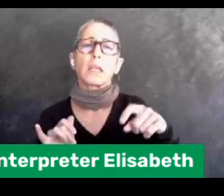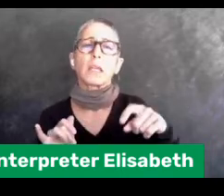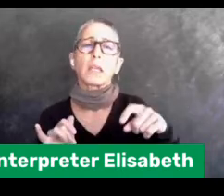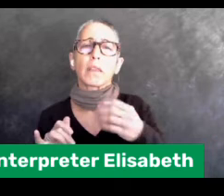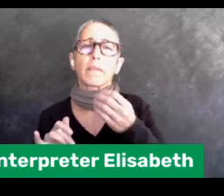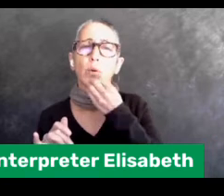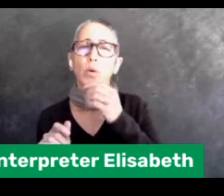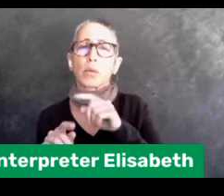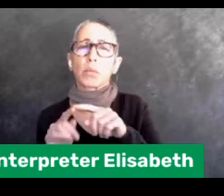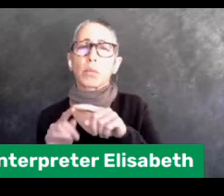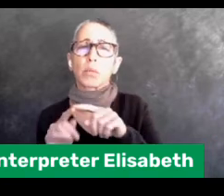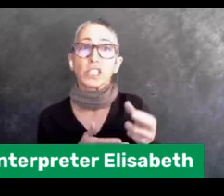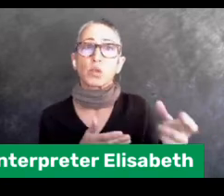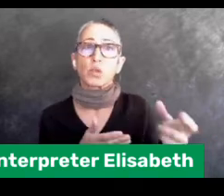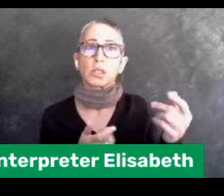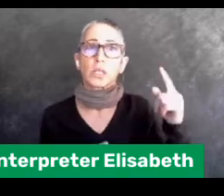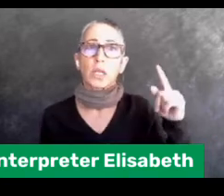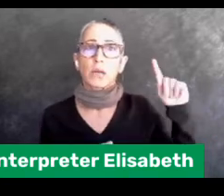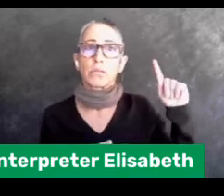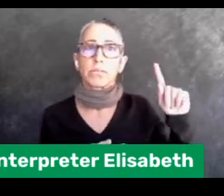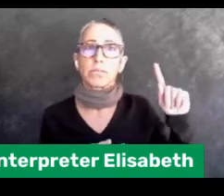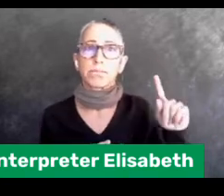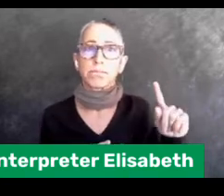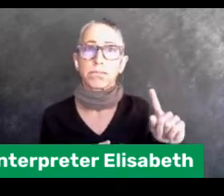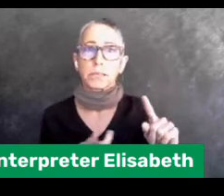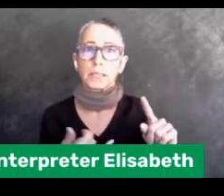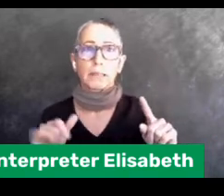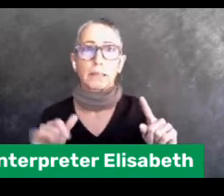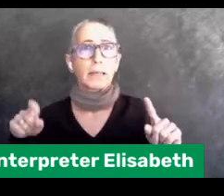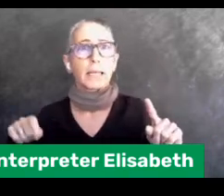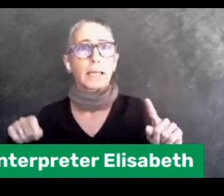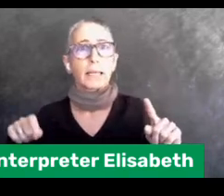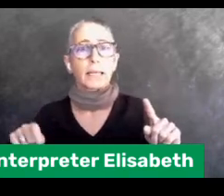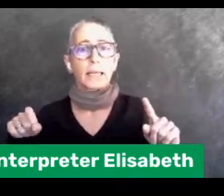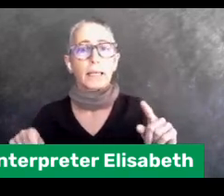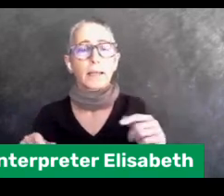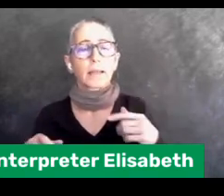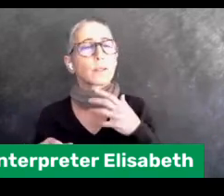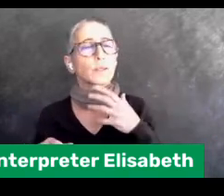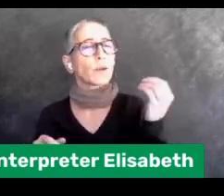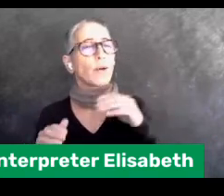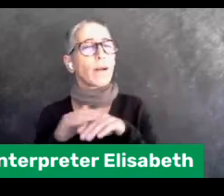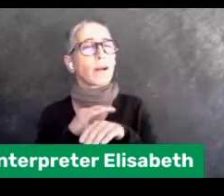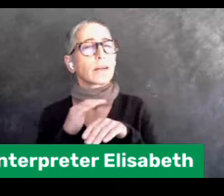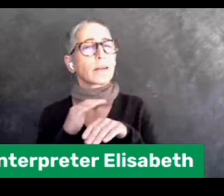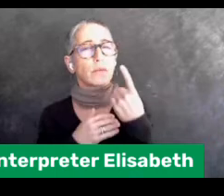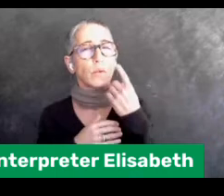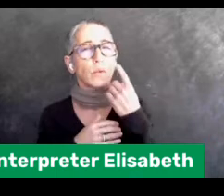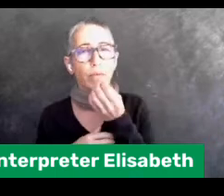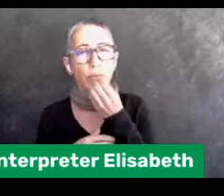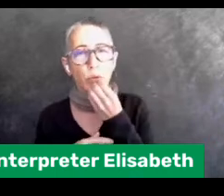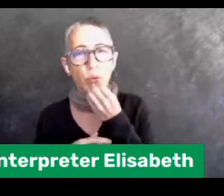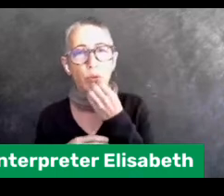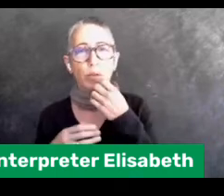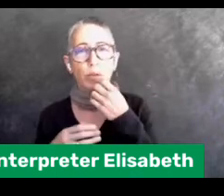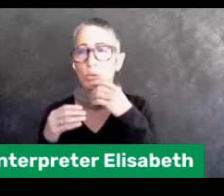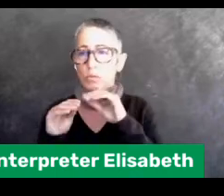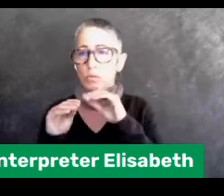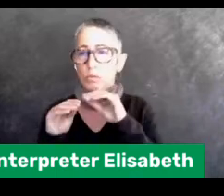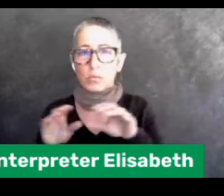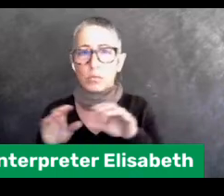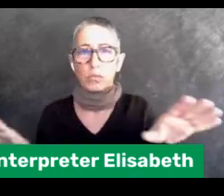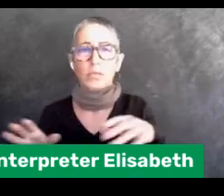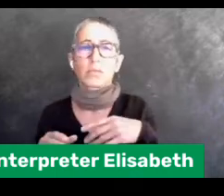up. So there's just been a lot less food distribution and access to food for families in the last few months.